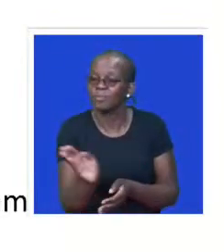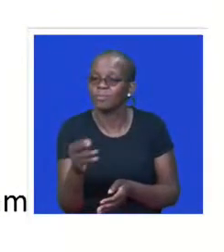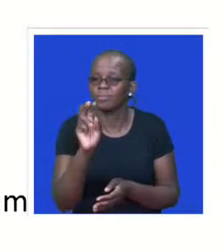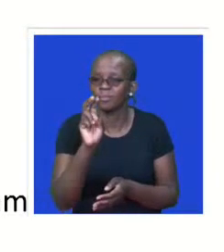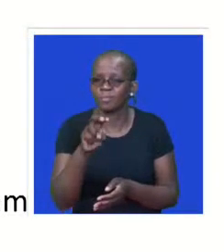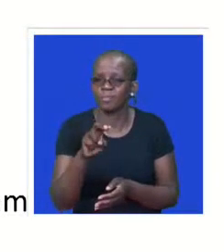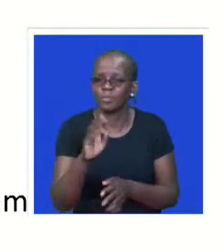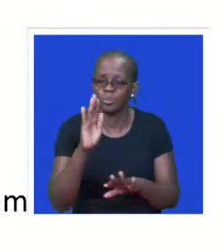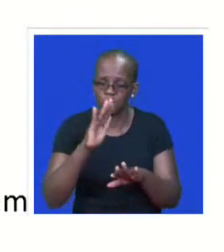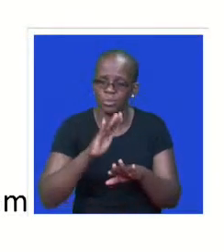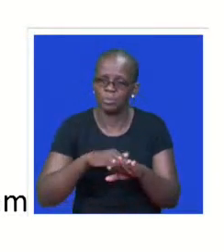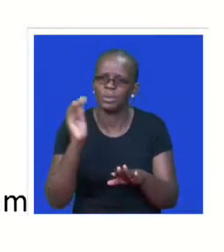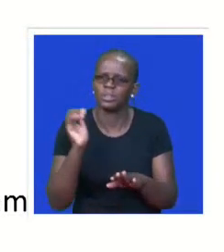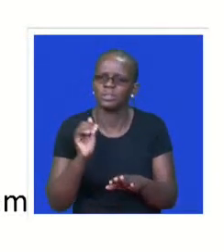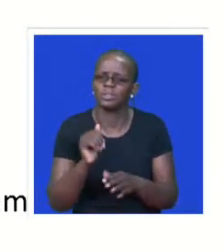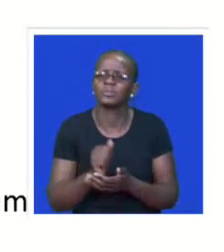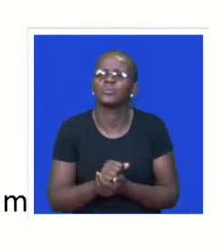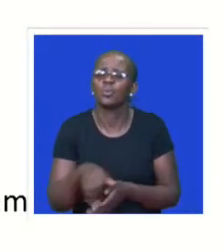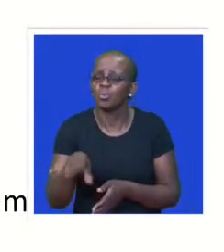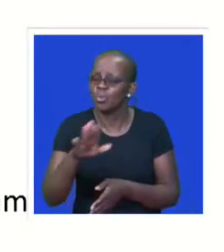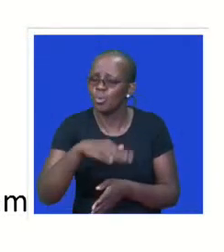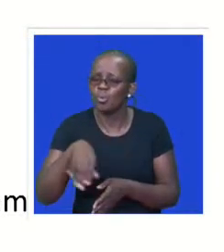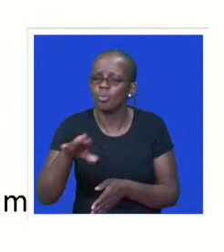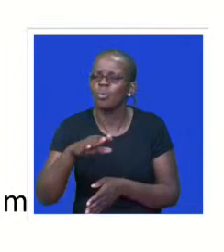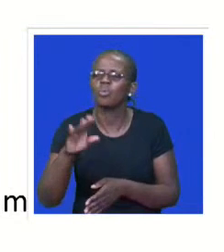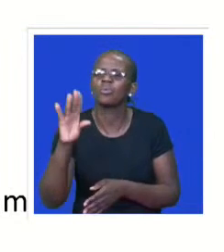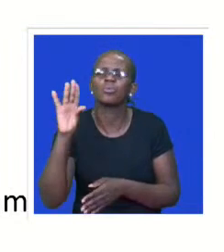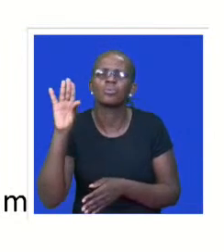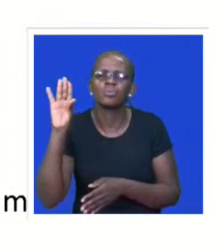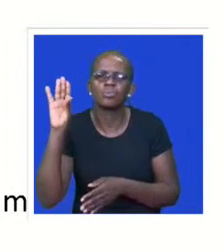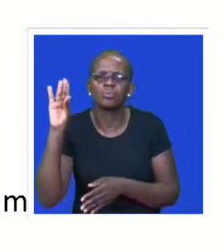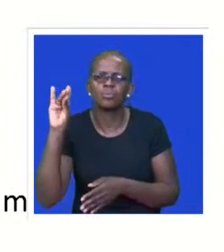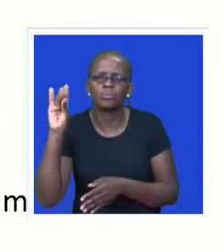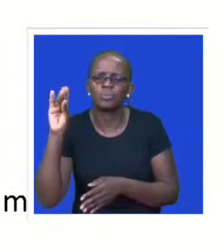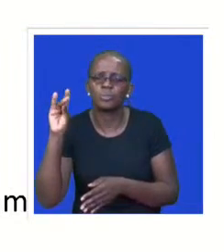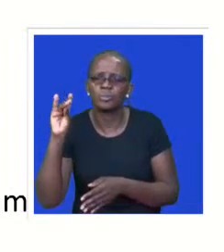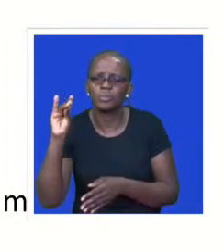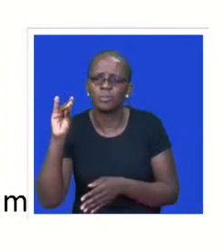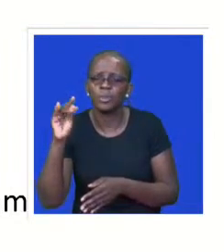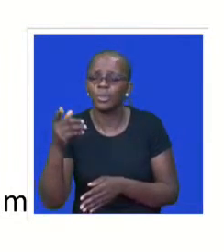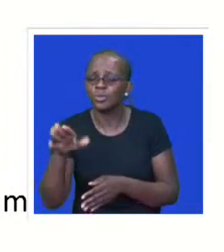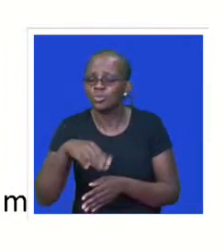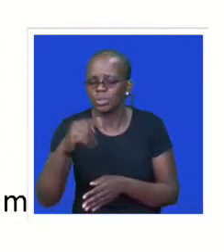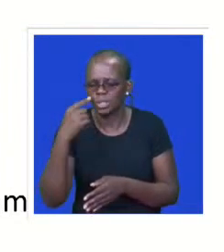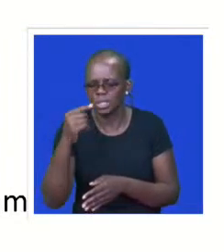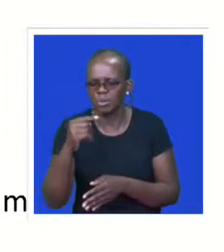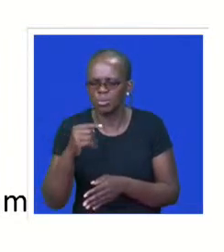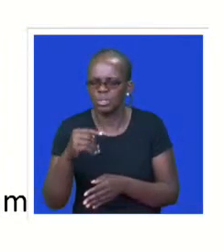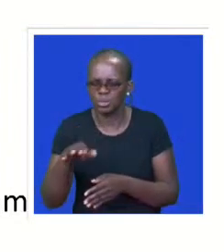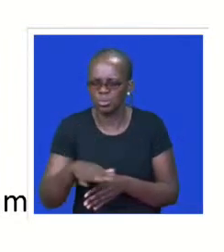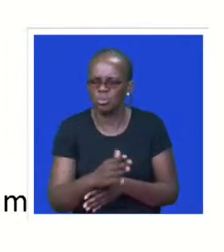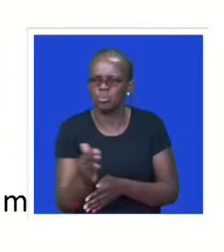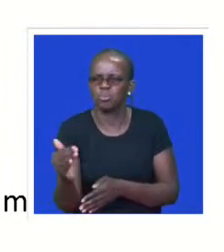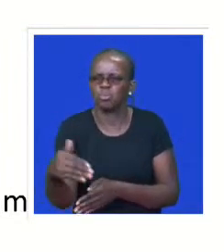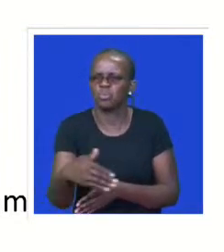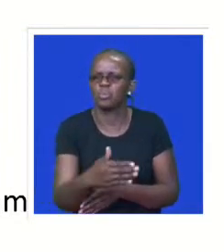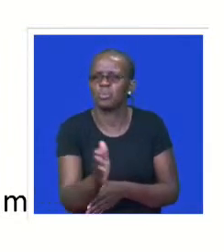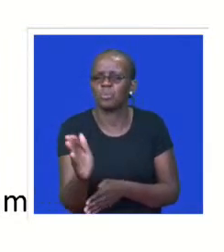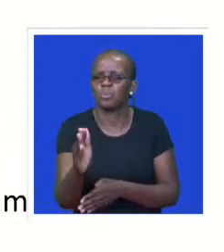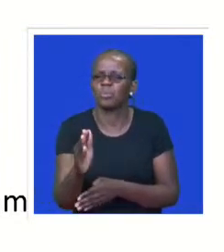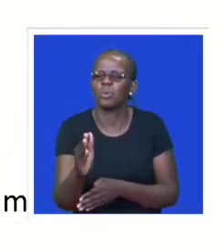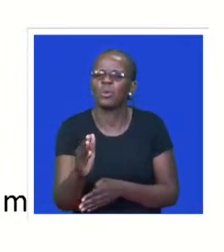cast above all animals. So we know that it crawls on its belly as a result of God's